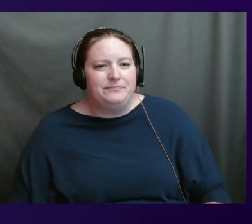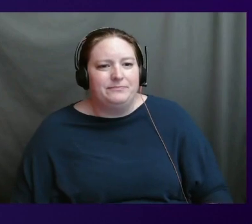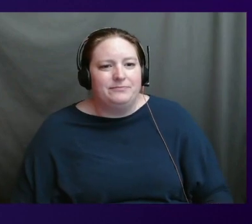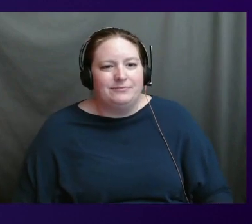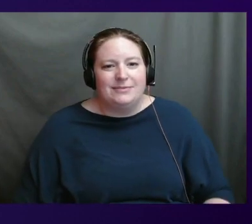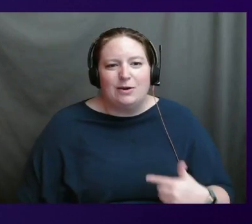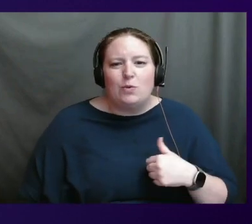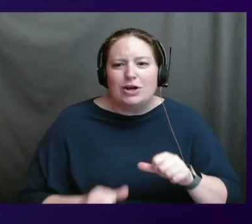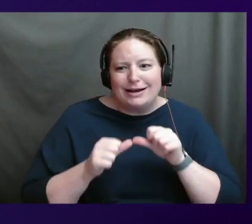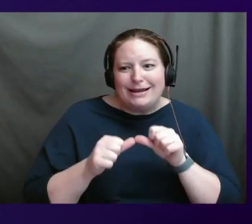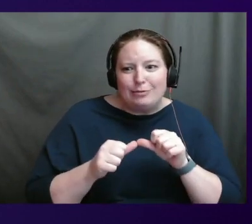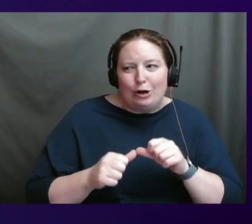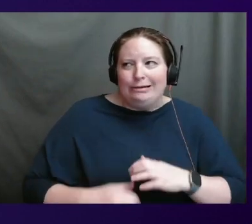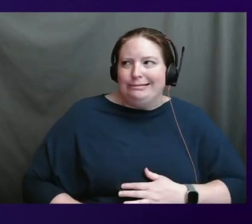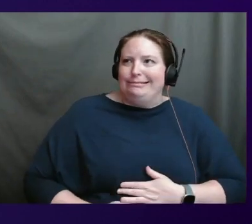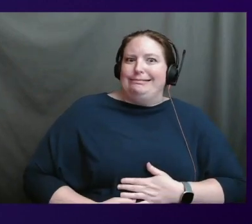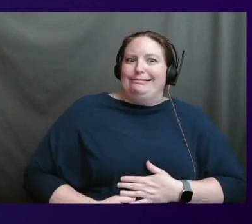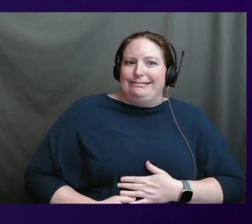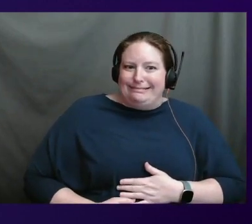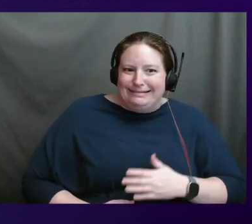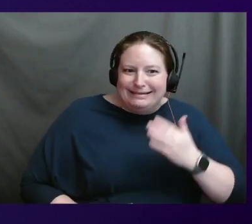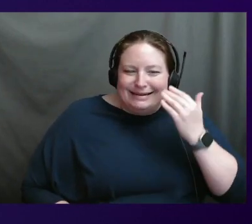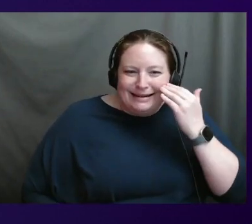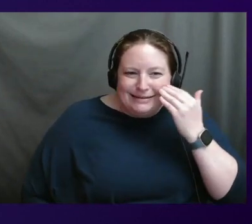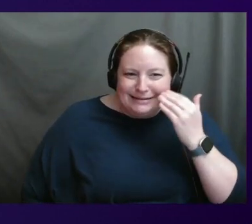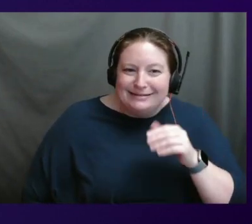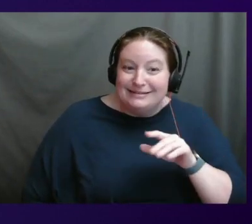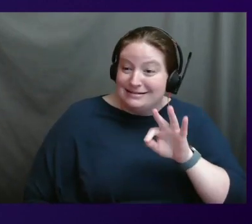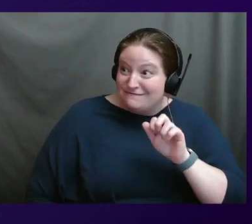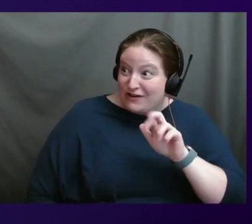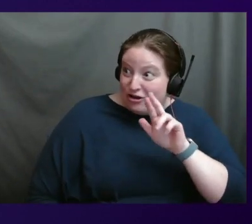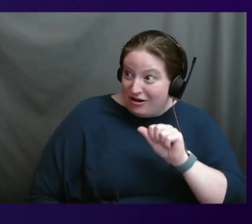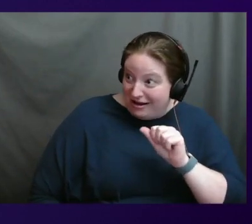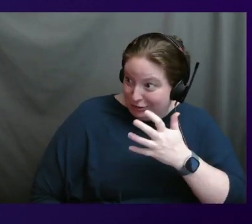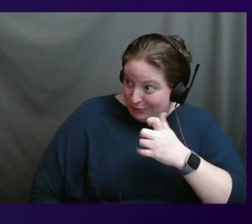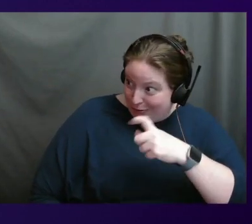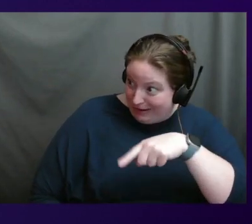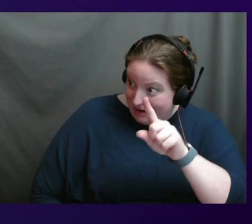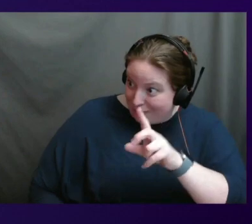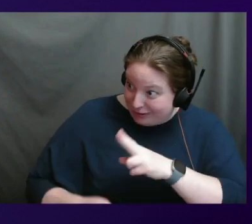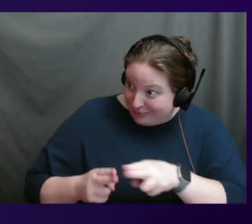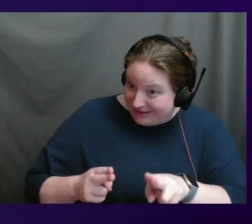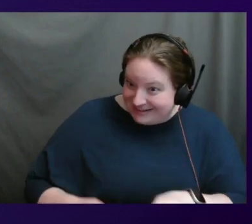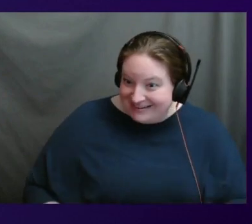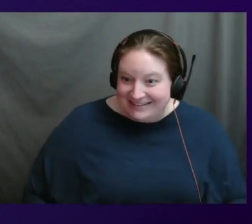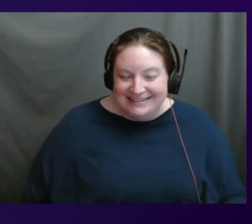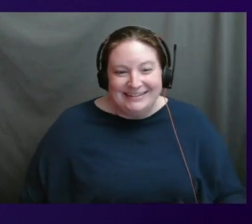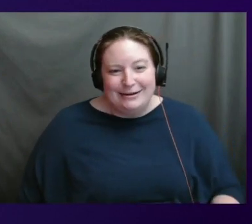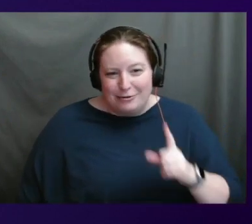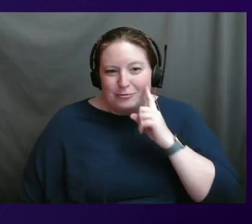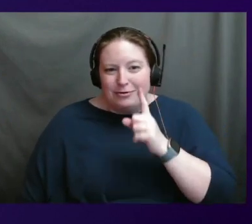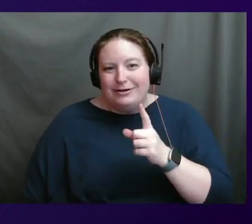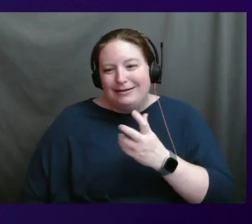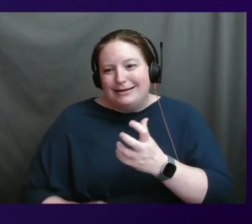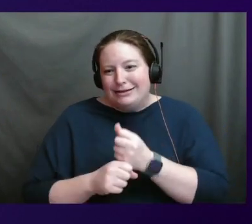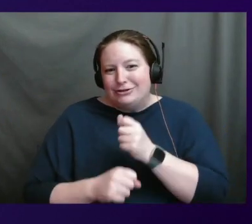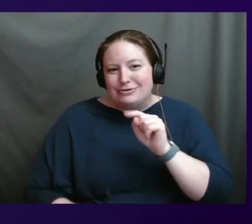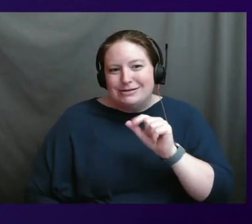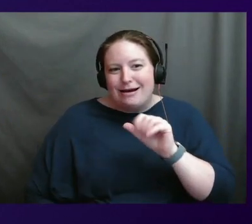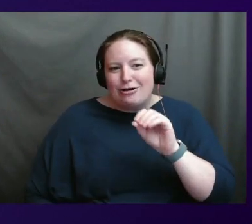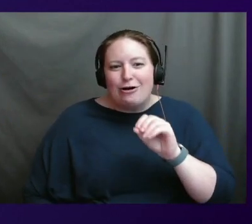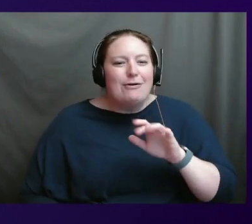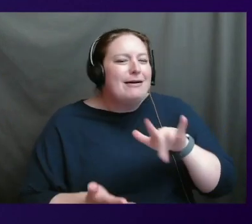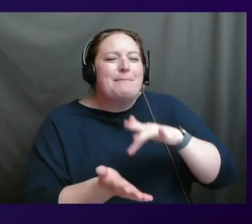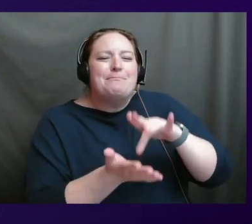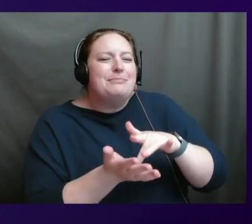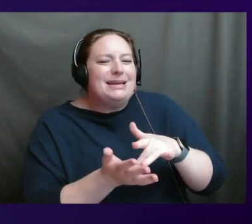know. Farrah, do you want to go? Head out real quick. I can go and get you a taco, Farrah. Mid-session, we'll just take a break. Yeah,